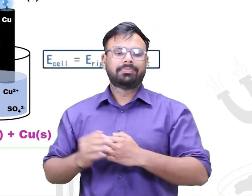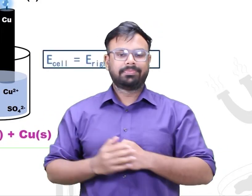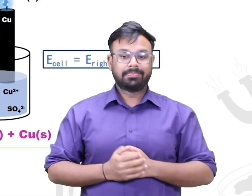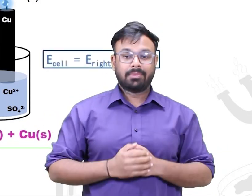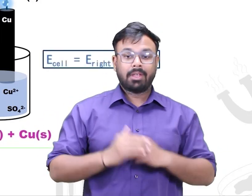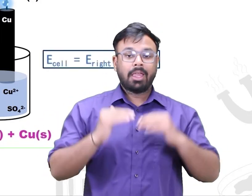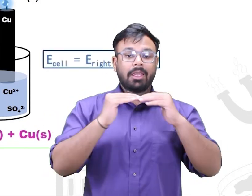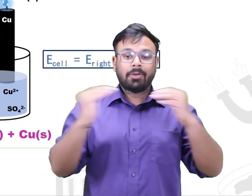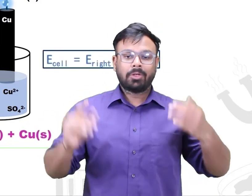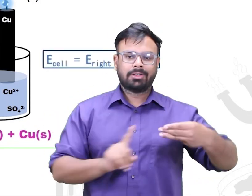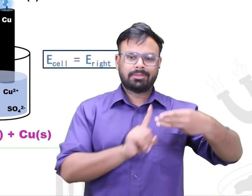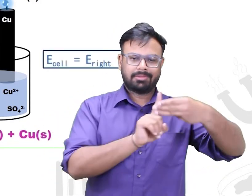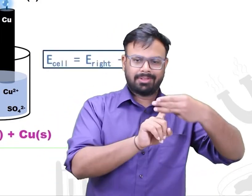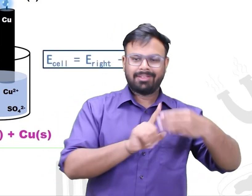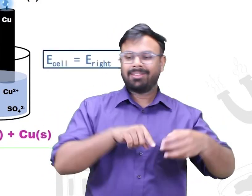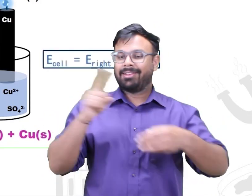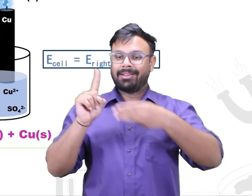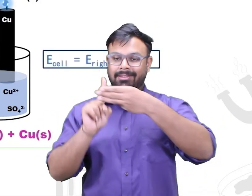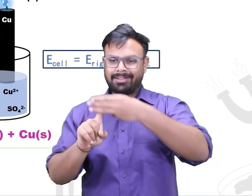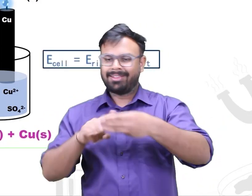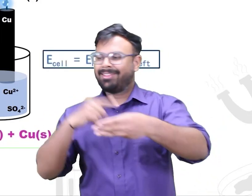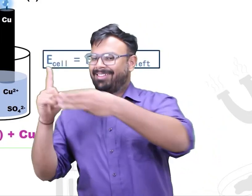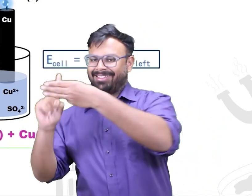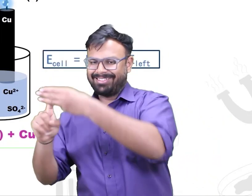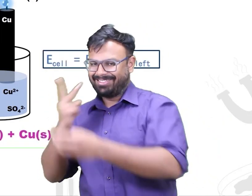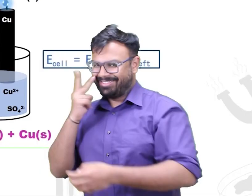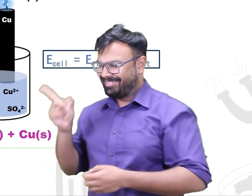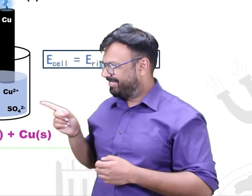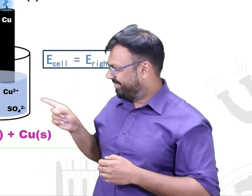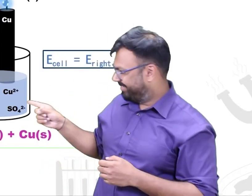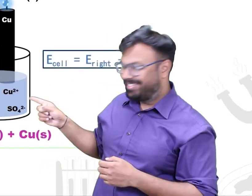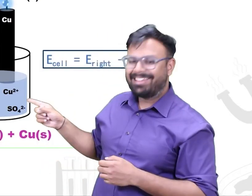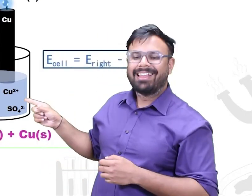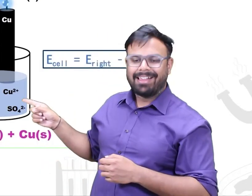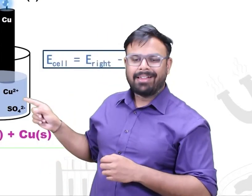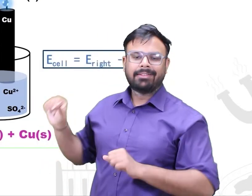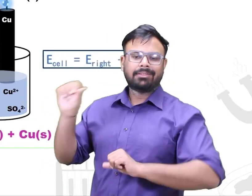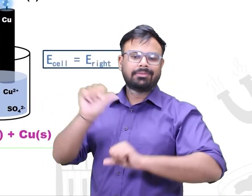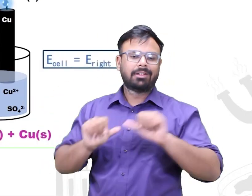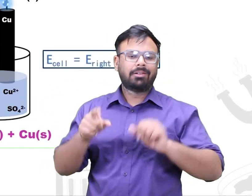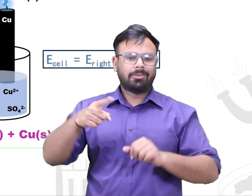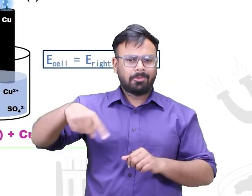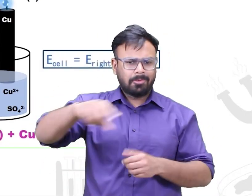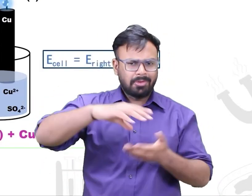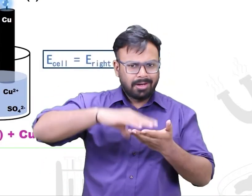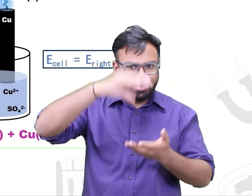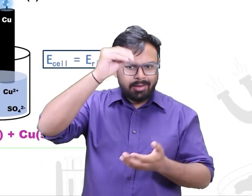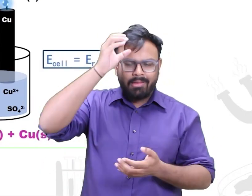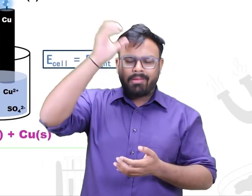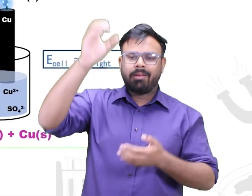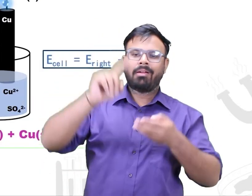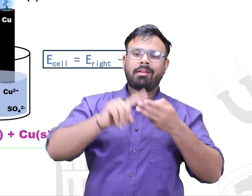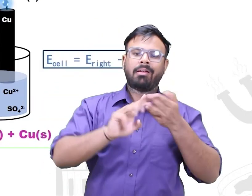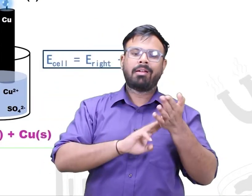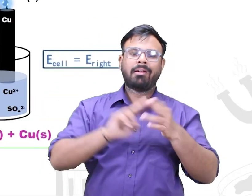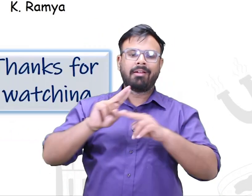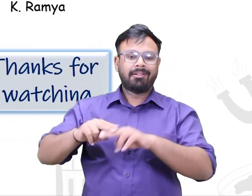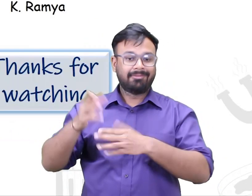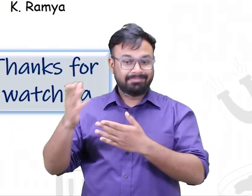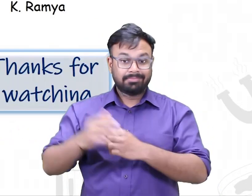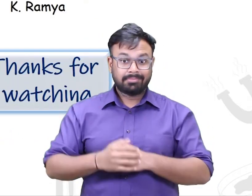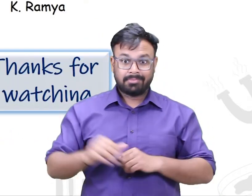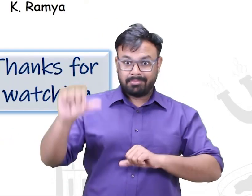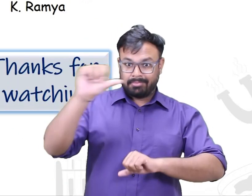E cell equal to E right minus E left. Hope we make you understand the clear concept of electromotive